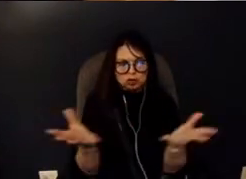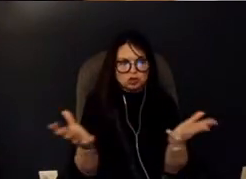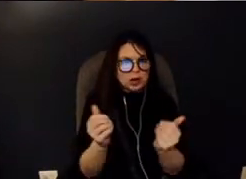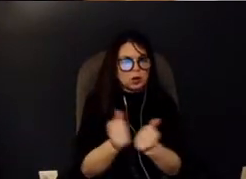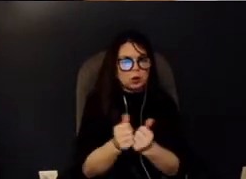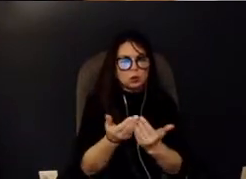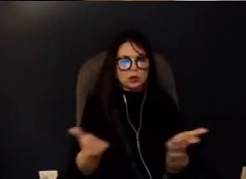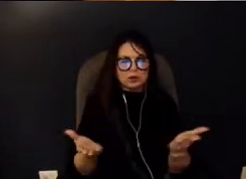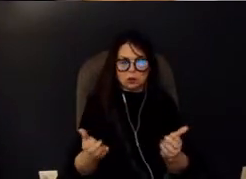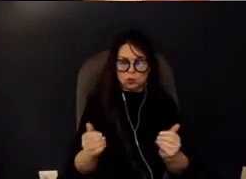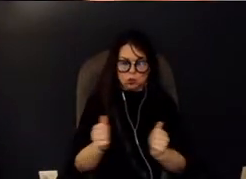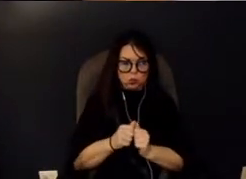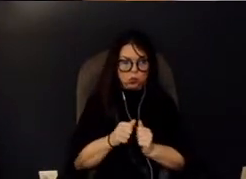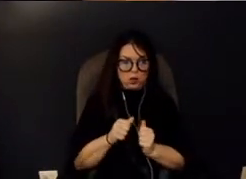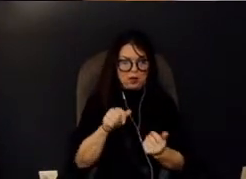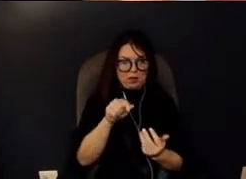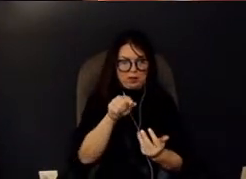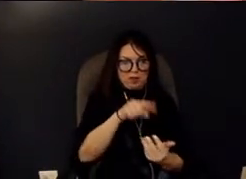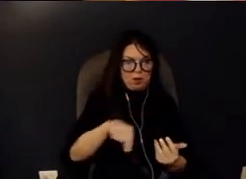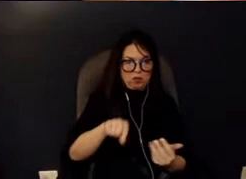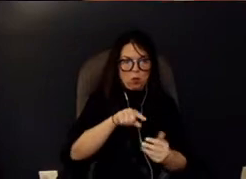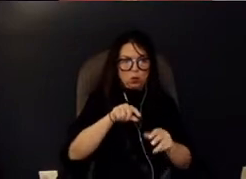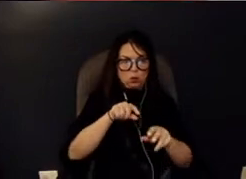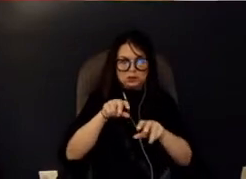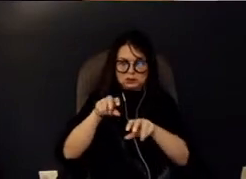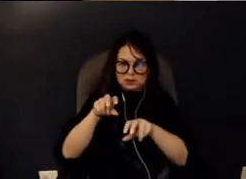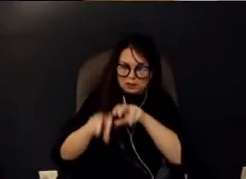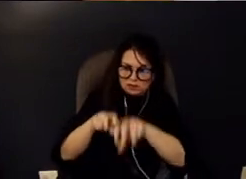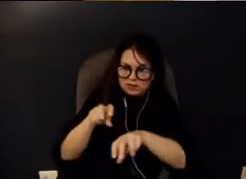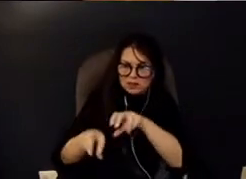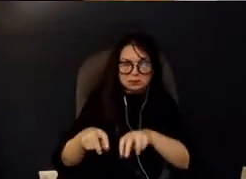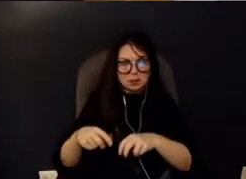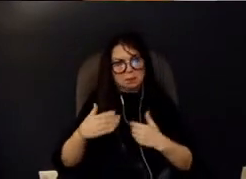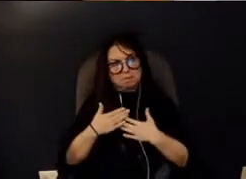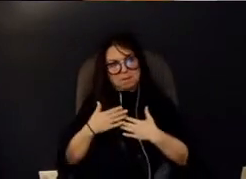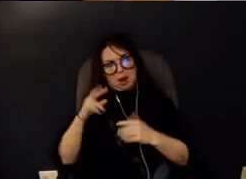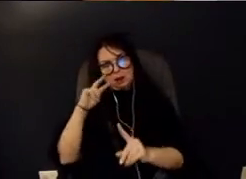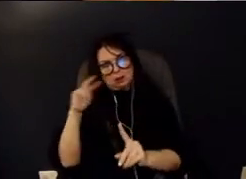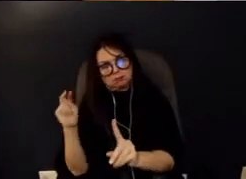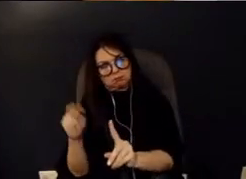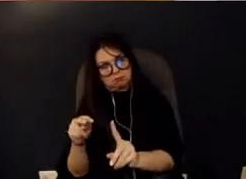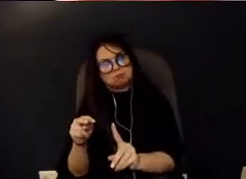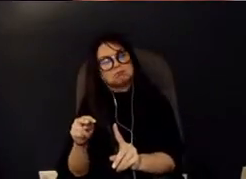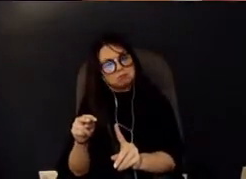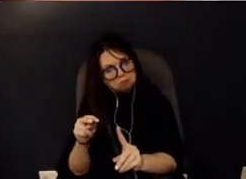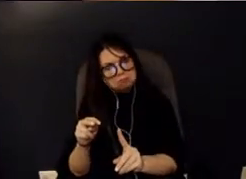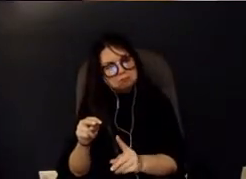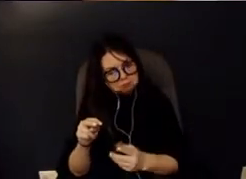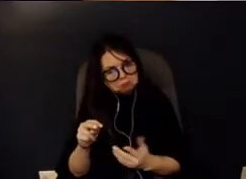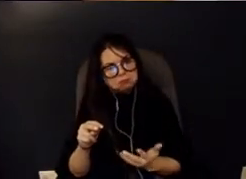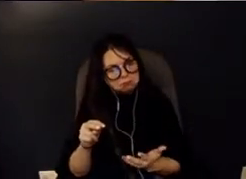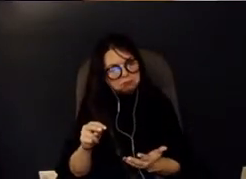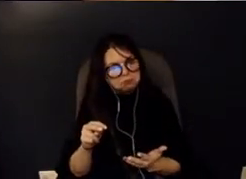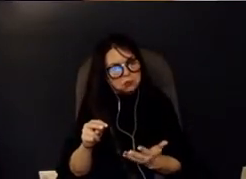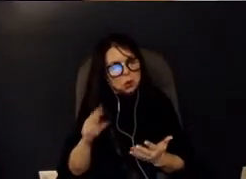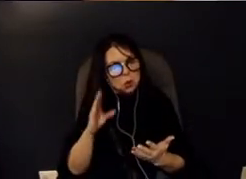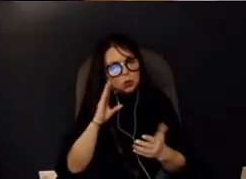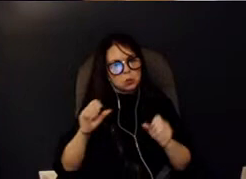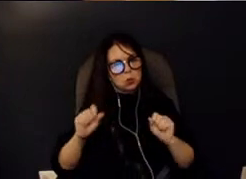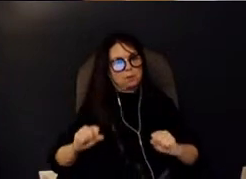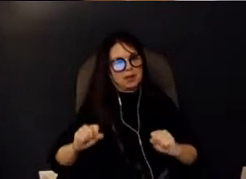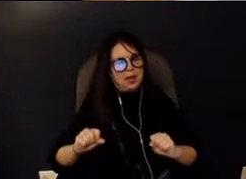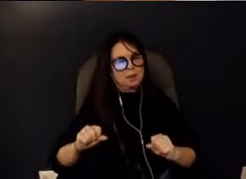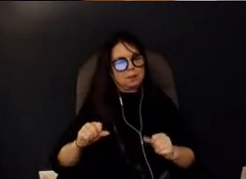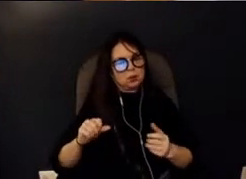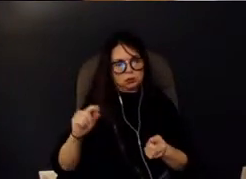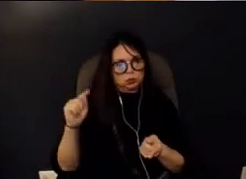personal take on it is that we will see a decrease in the, or we will be able to lower the number of